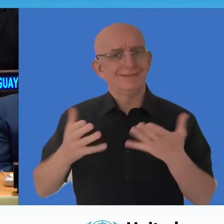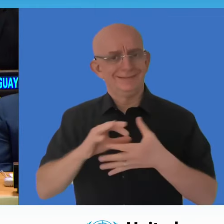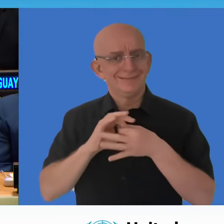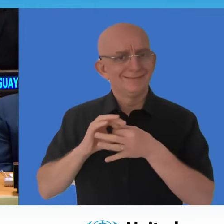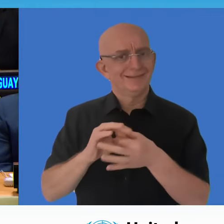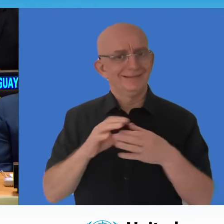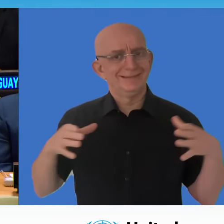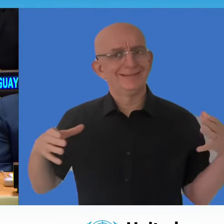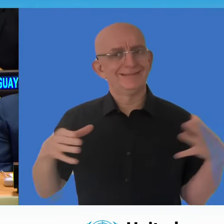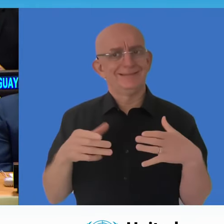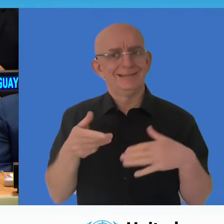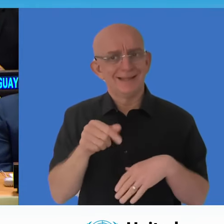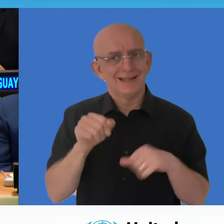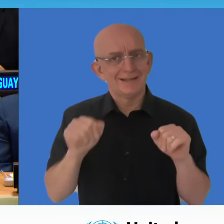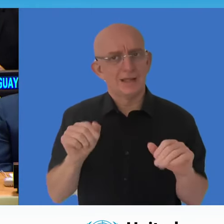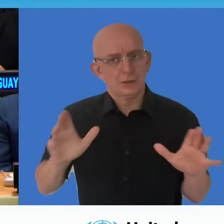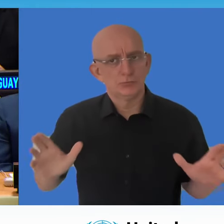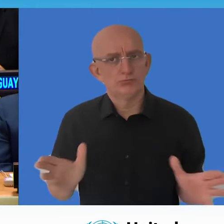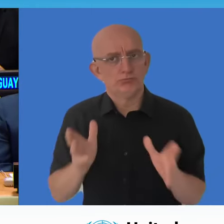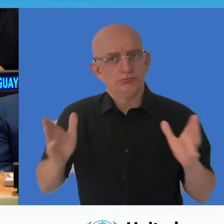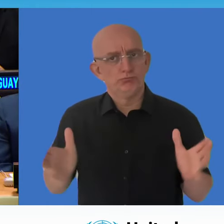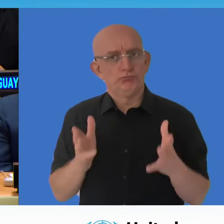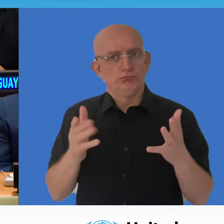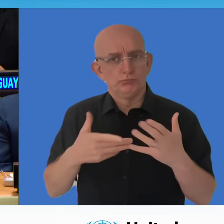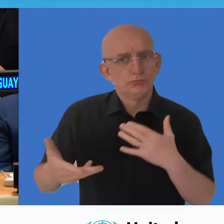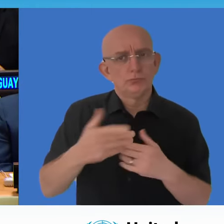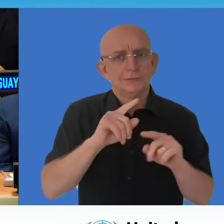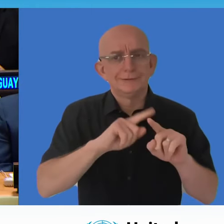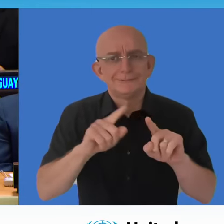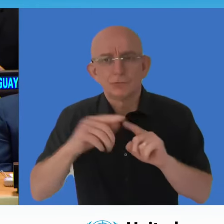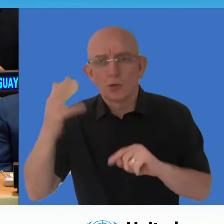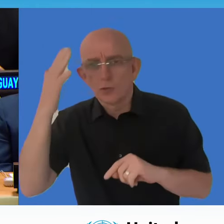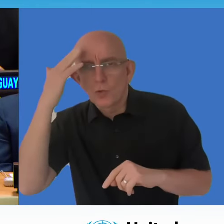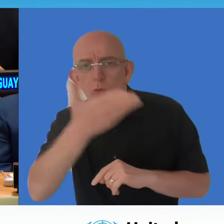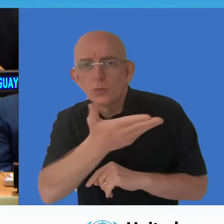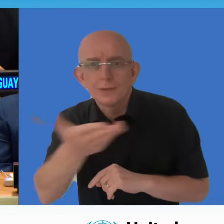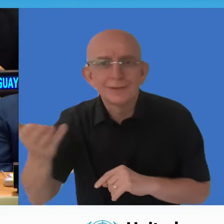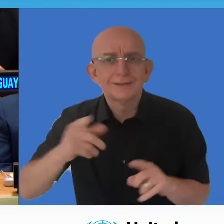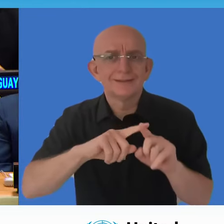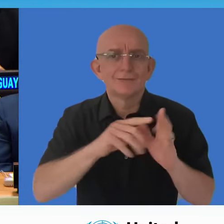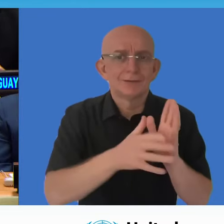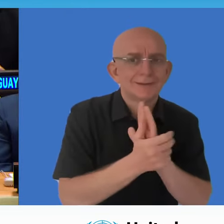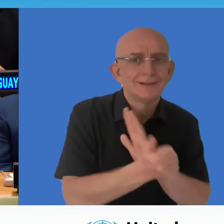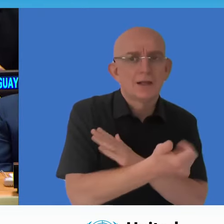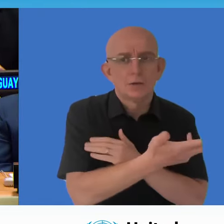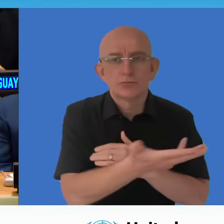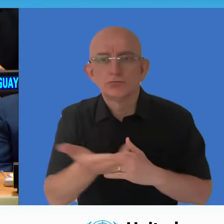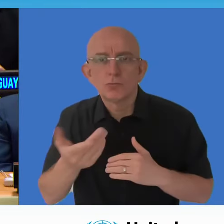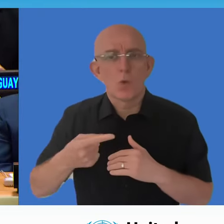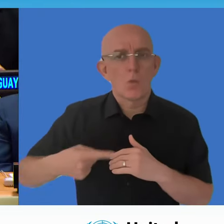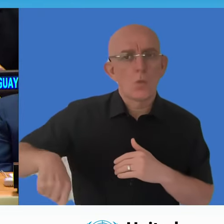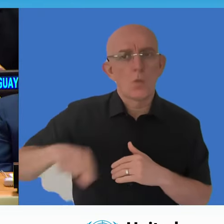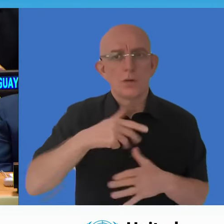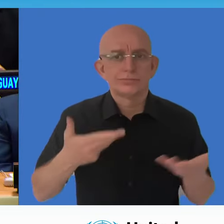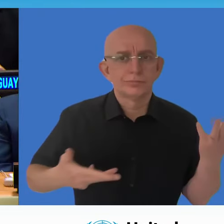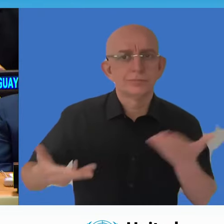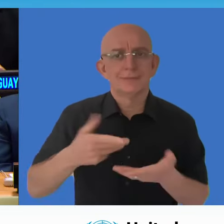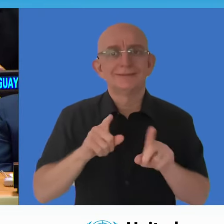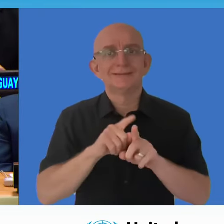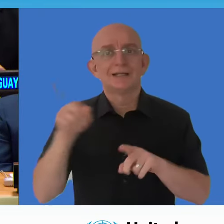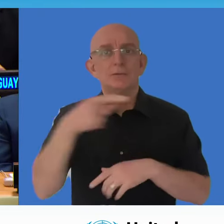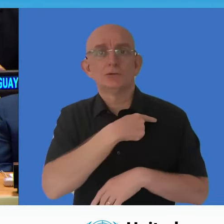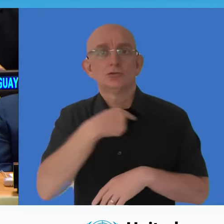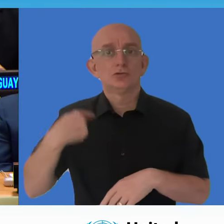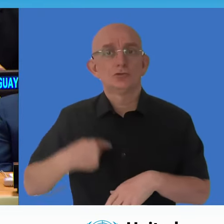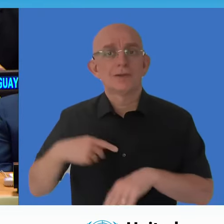skills of the youths, particularly returning migrants, by engaging and providing them with financial